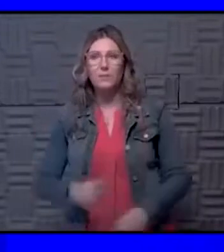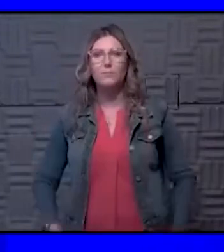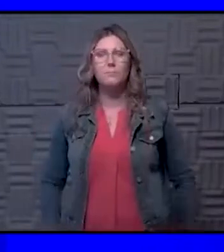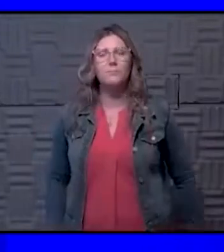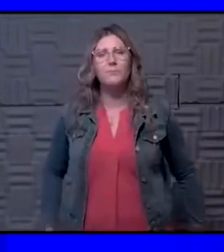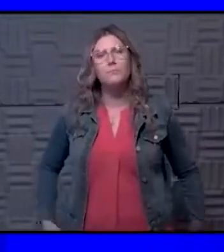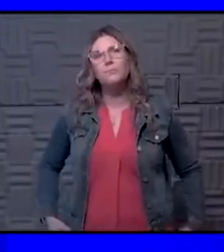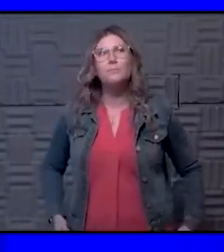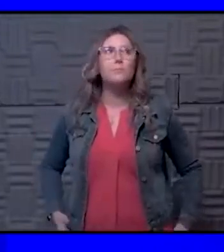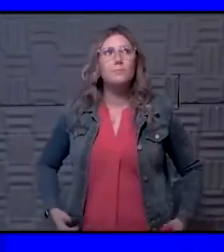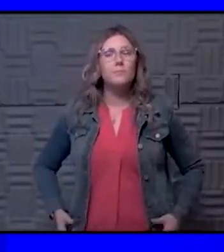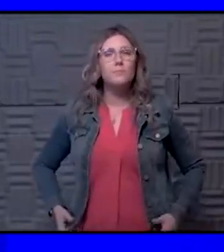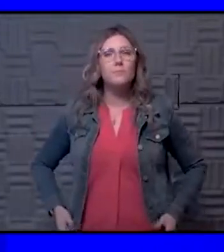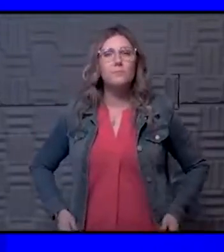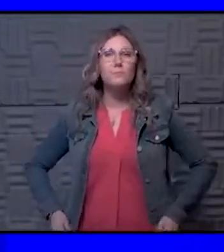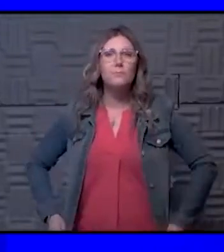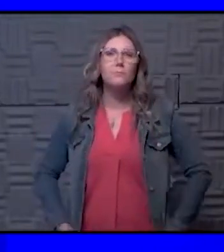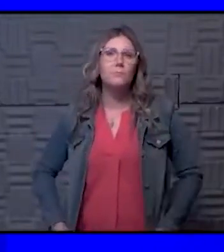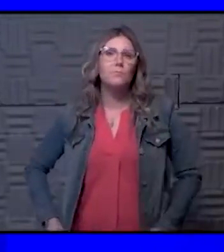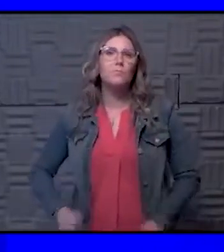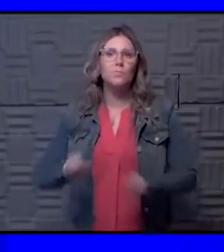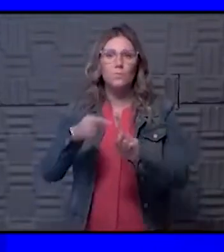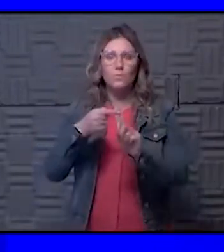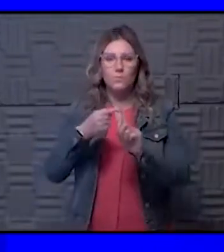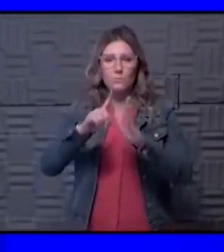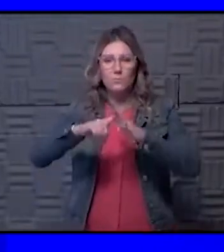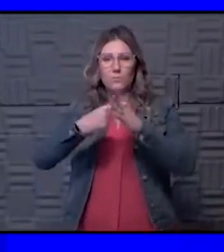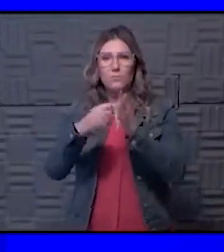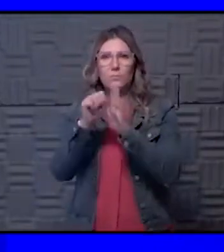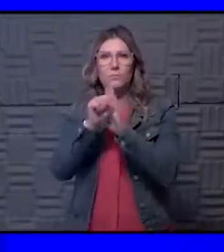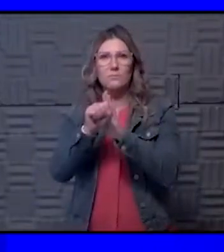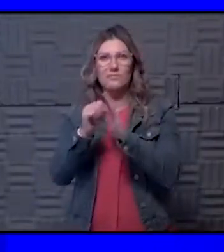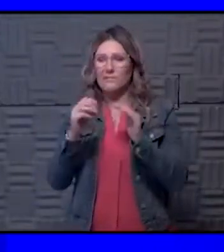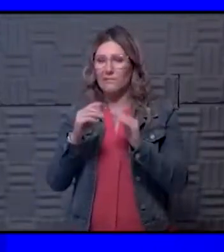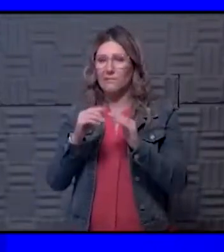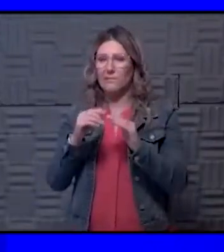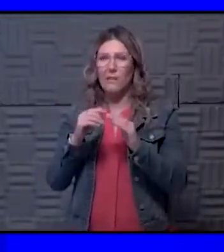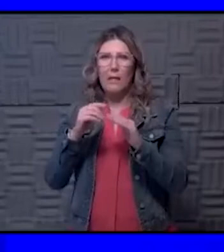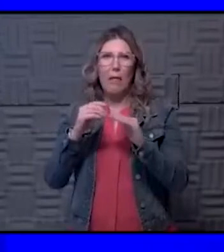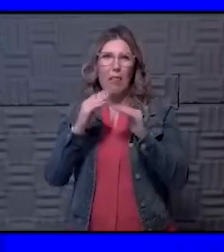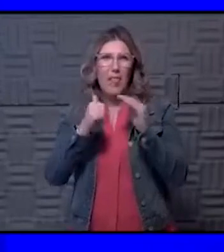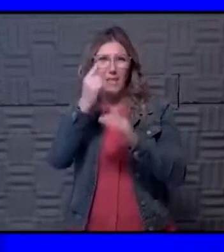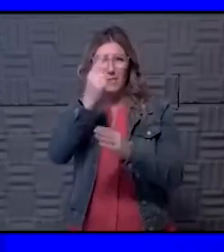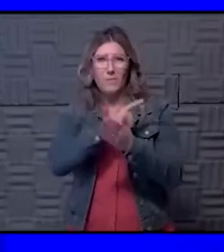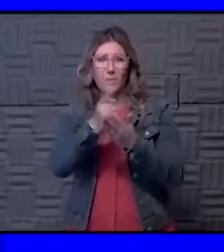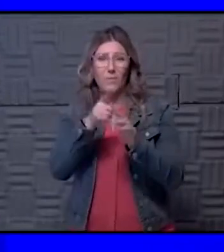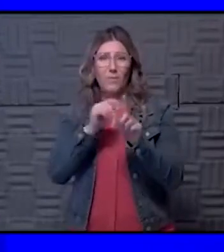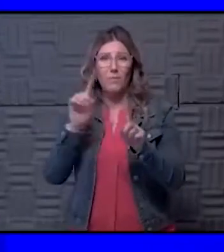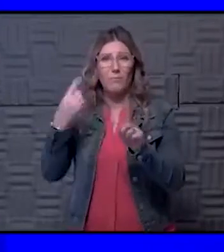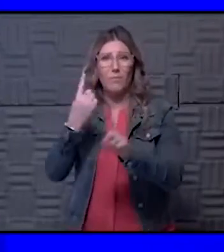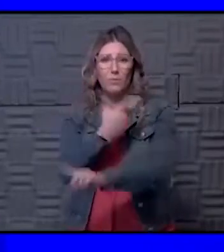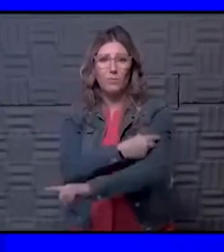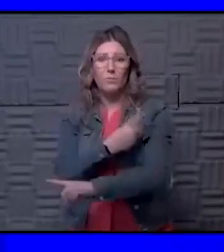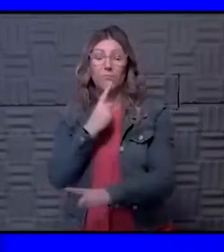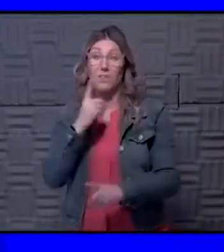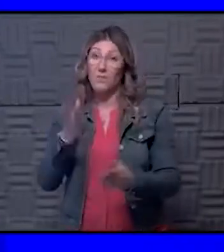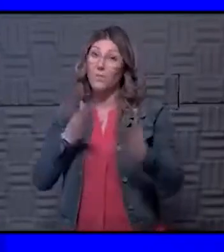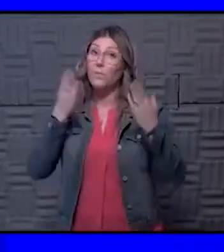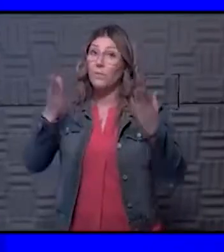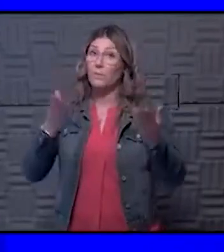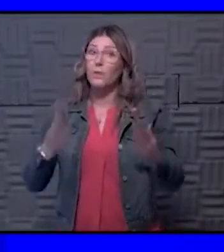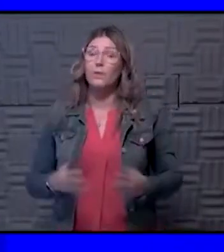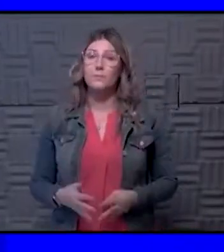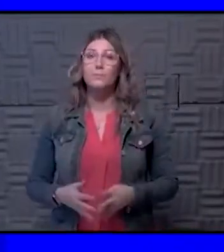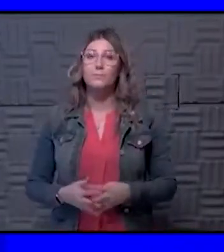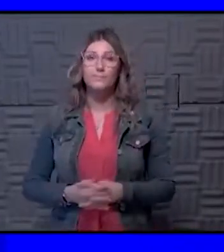I would say, when she started getting symptoms, less than a week from that first dose. And I did recommend that once